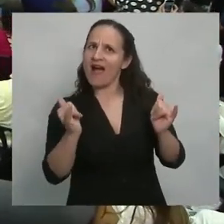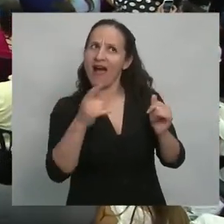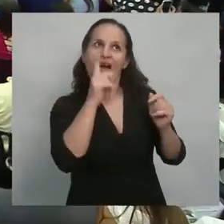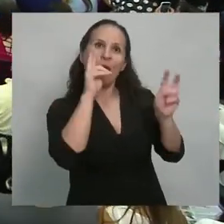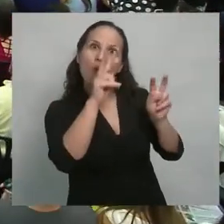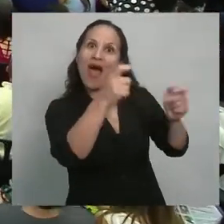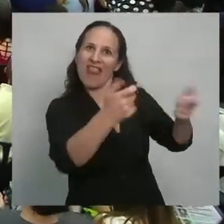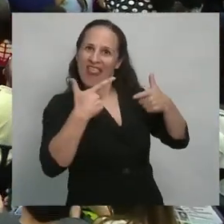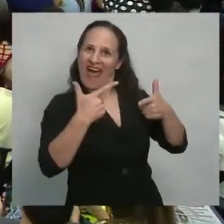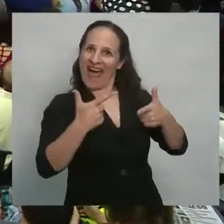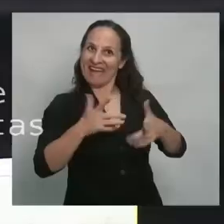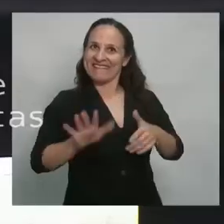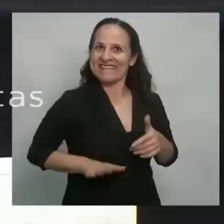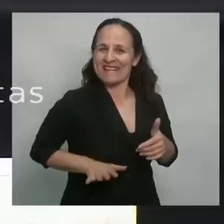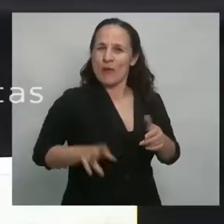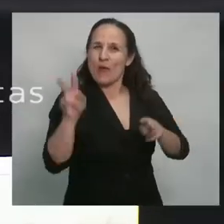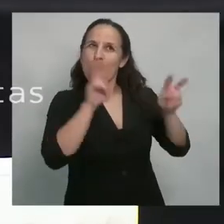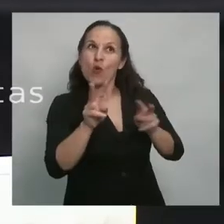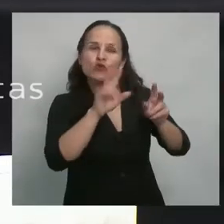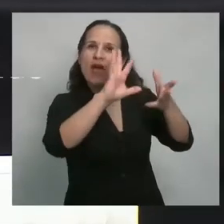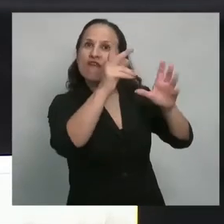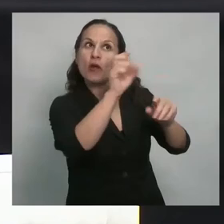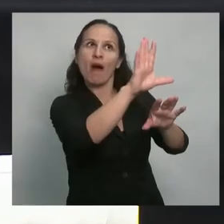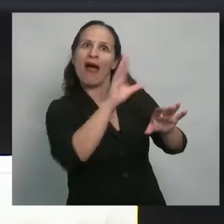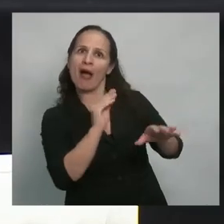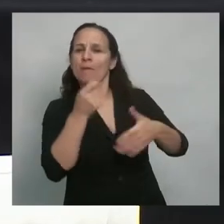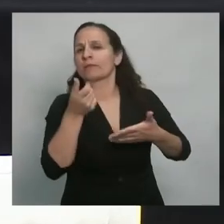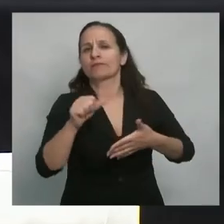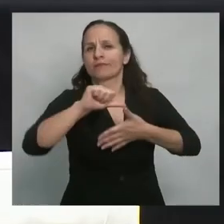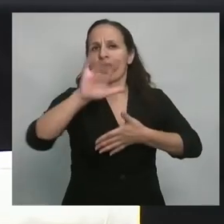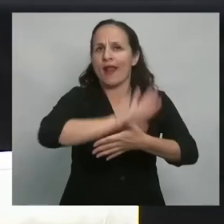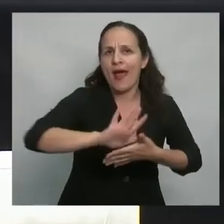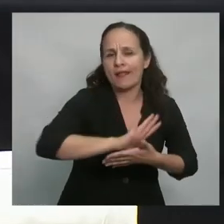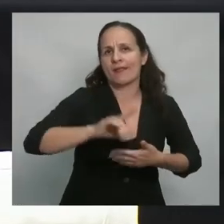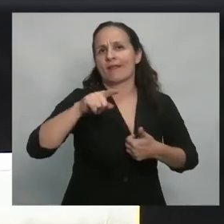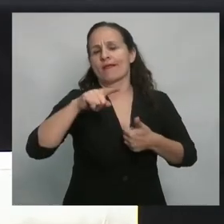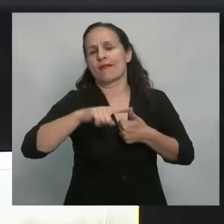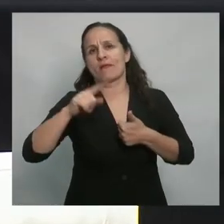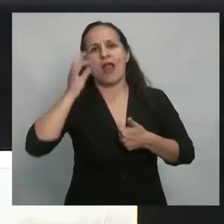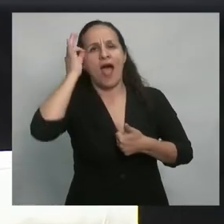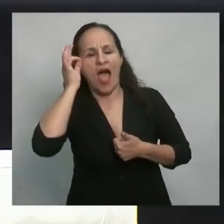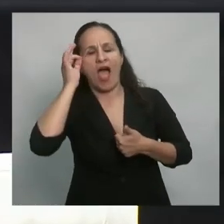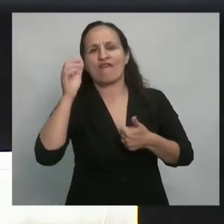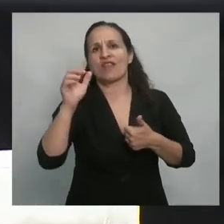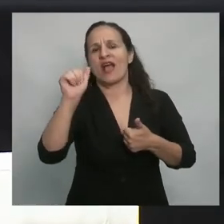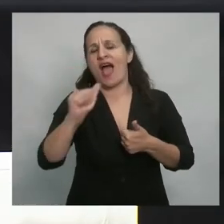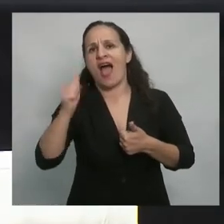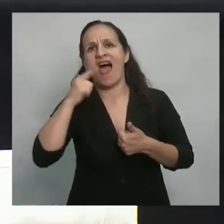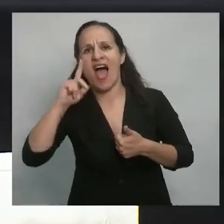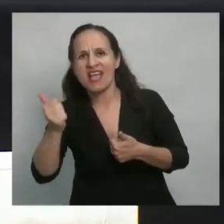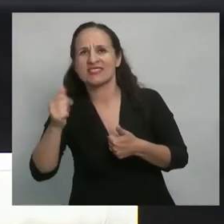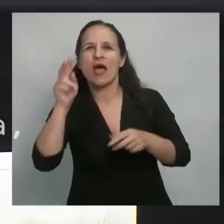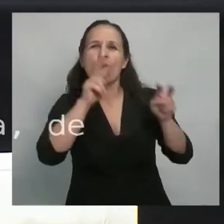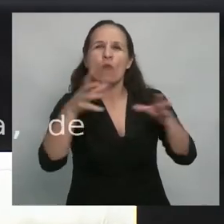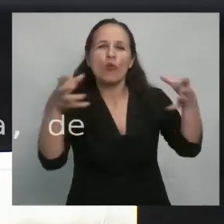of Latin America, Africa, and Asia, from social justice movements, from collective action, and